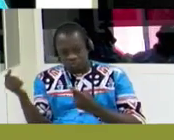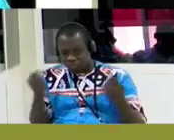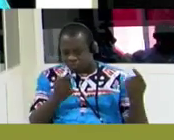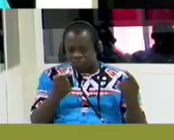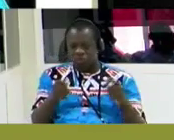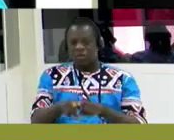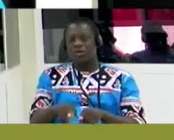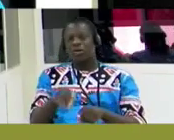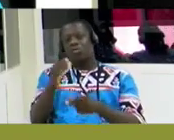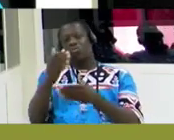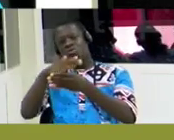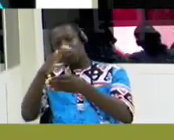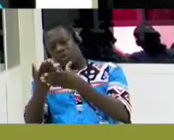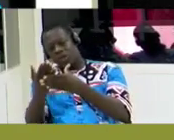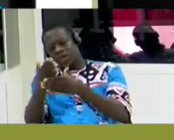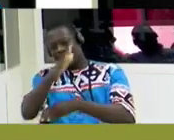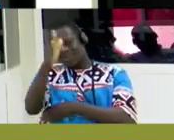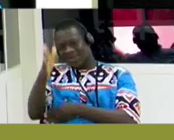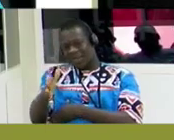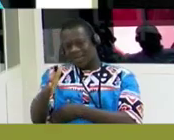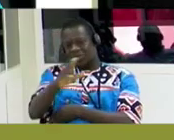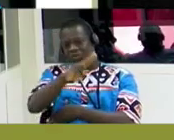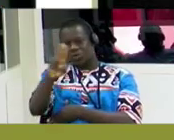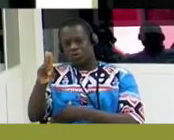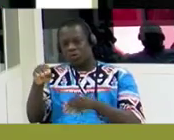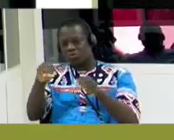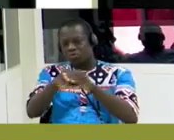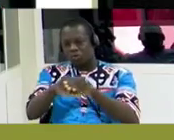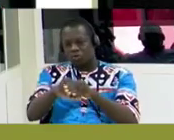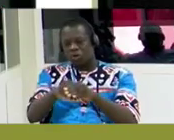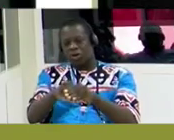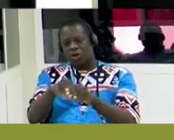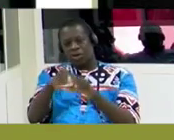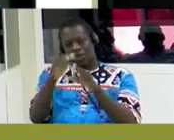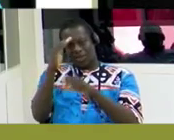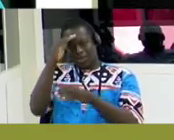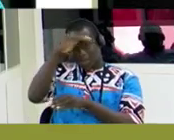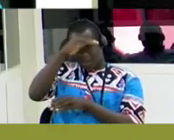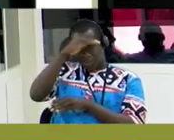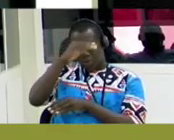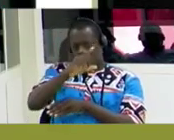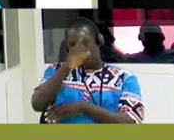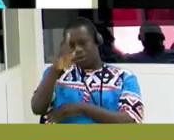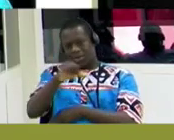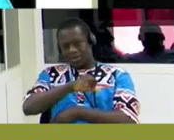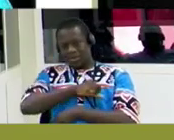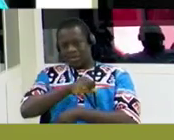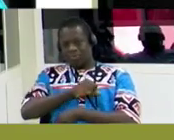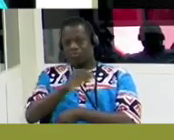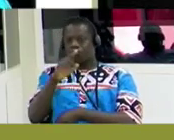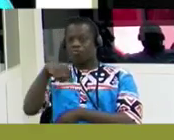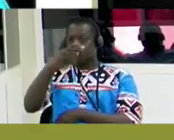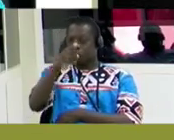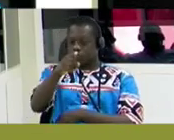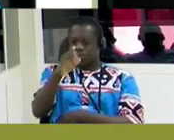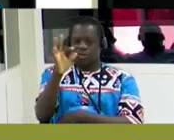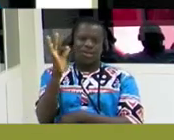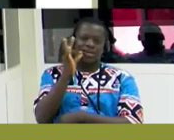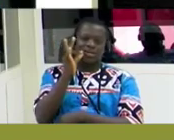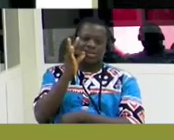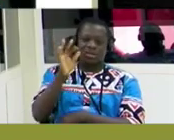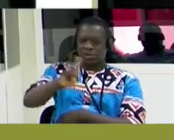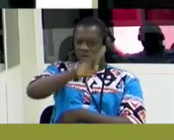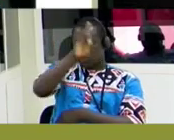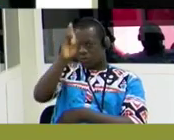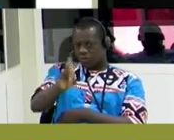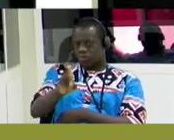to incriminate oneself and the commission's power for you to answer a question, any answer you have given at